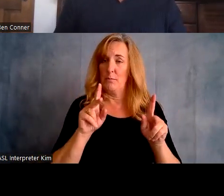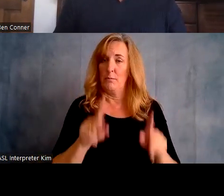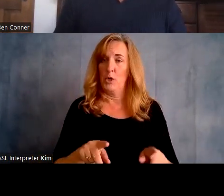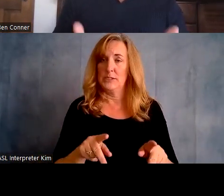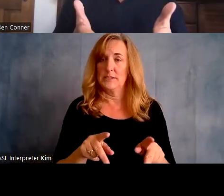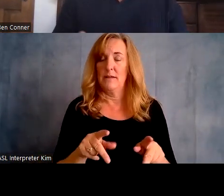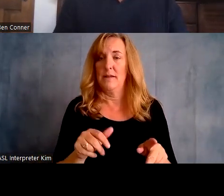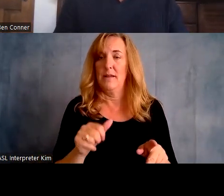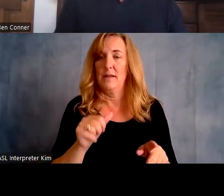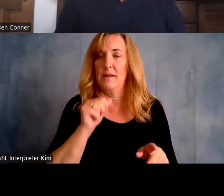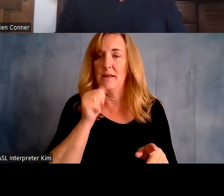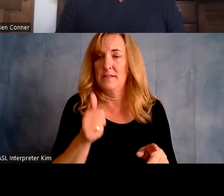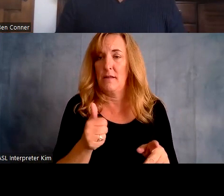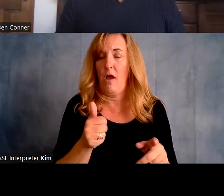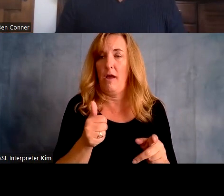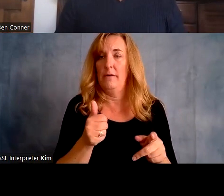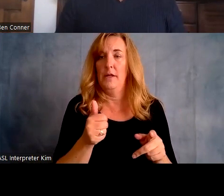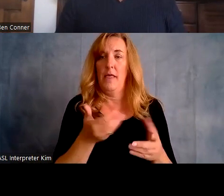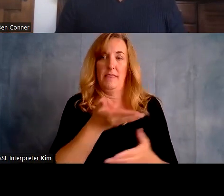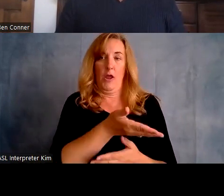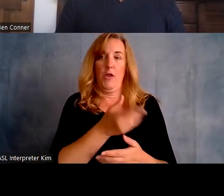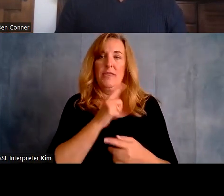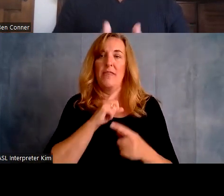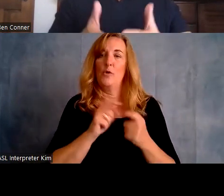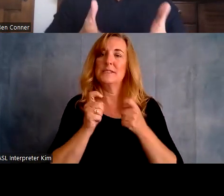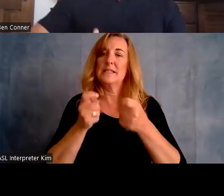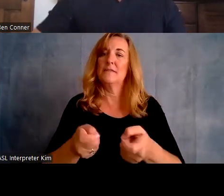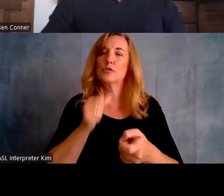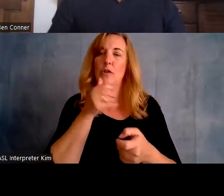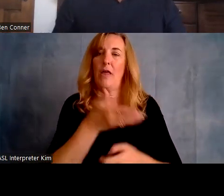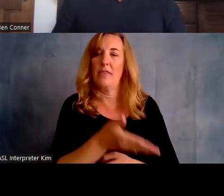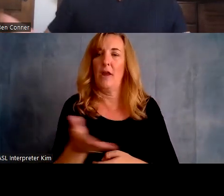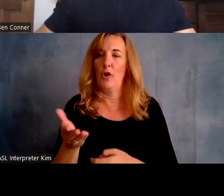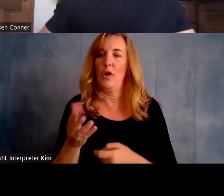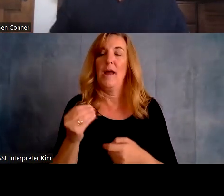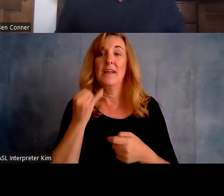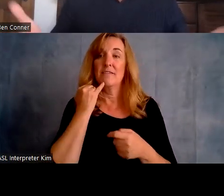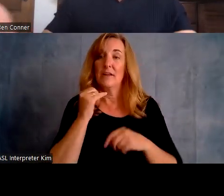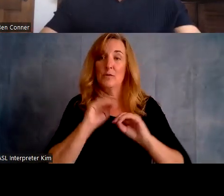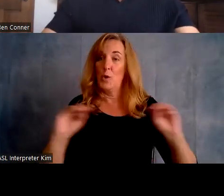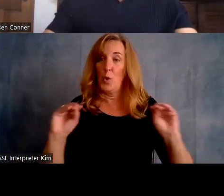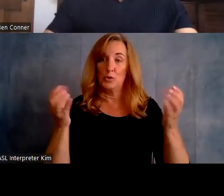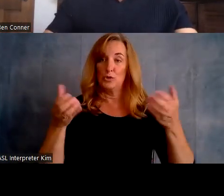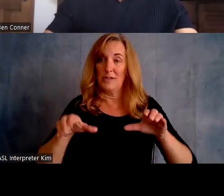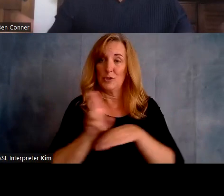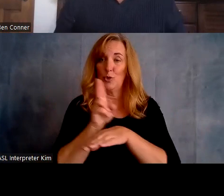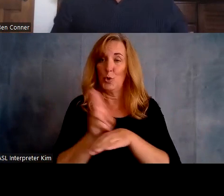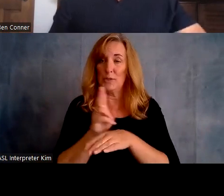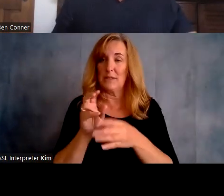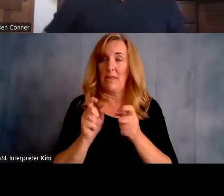present, then those gifts are never present. And if they don't have the chance to use those gifts, they'll never know they have something to